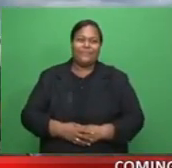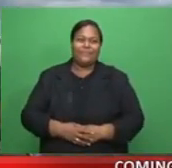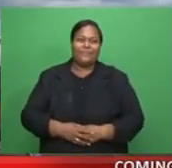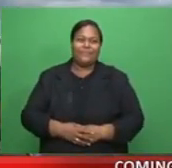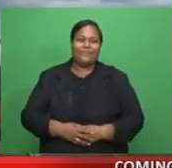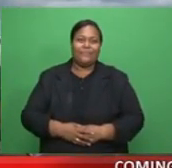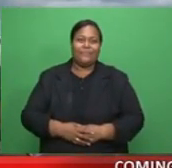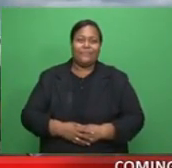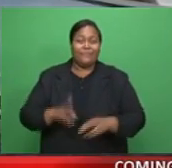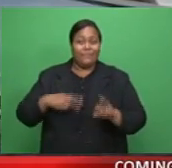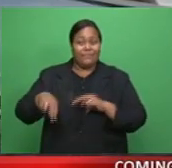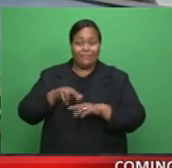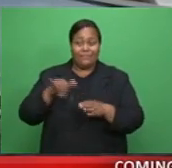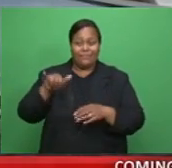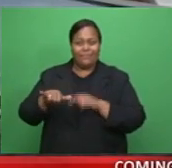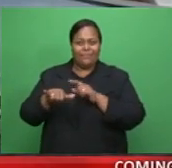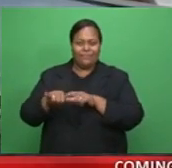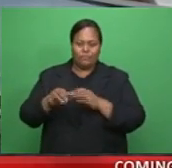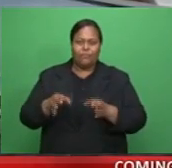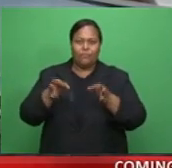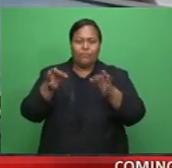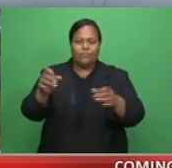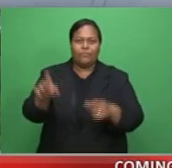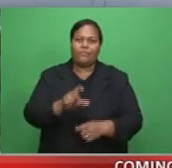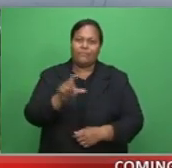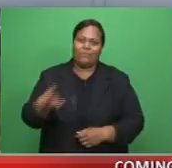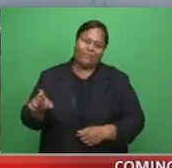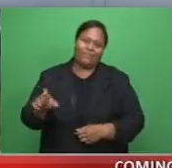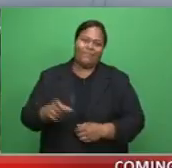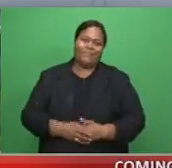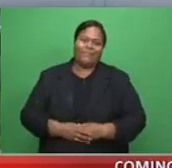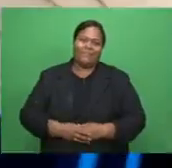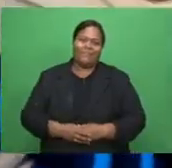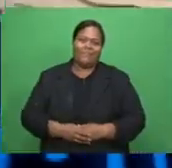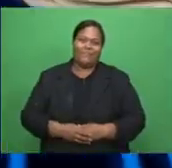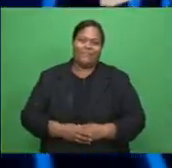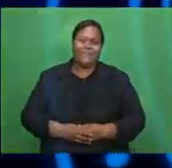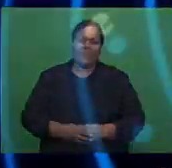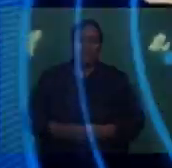And Fiji Airways extends flight cancellations. Stay with us.